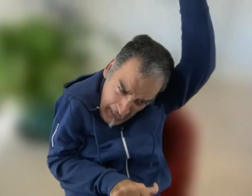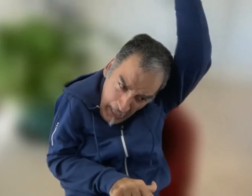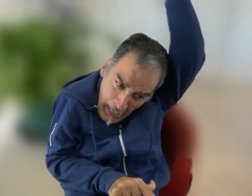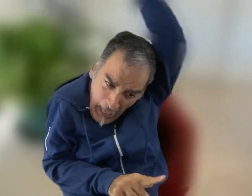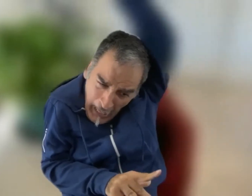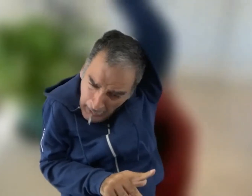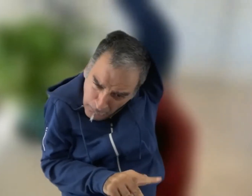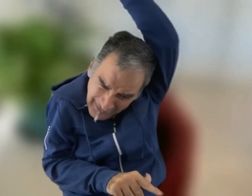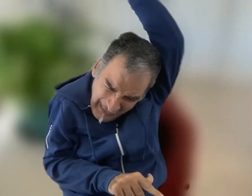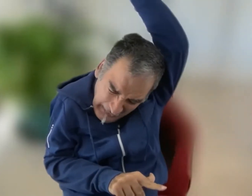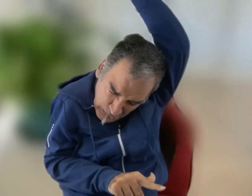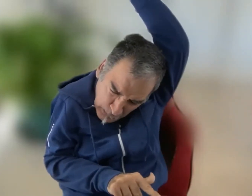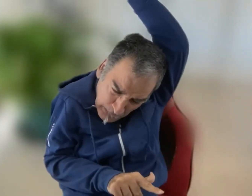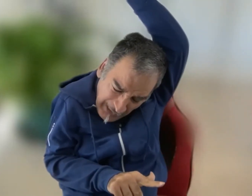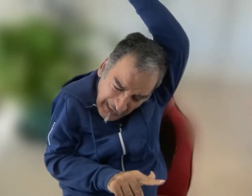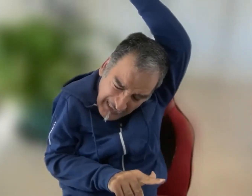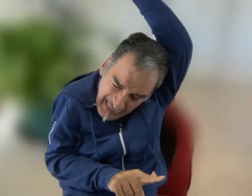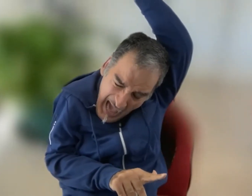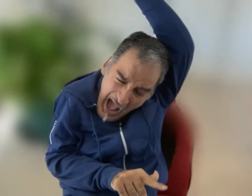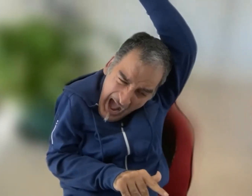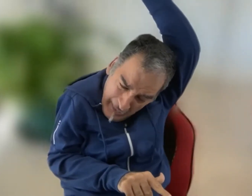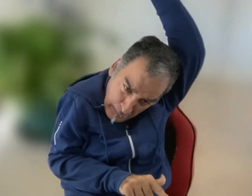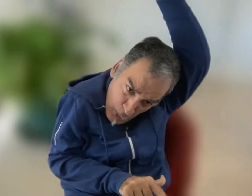presentation. I would like to